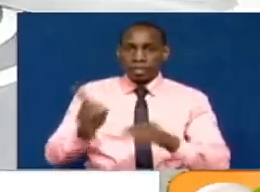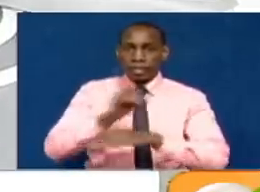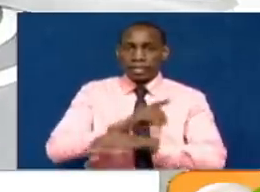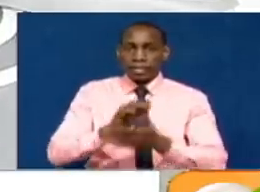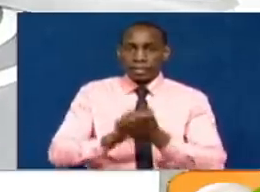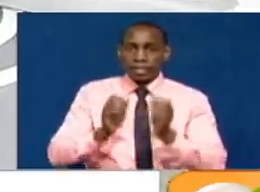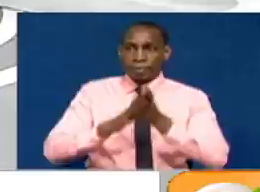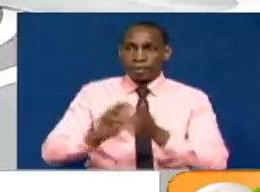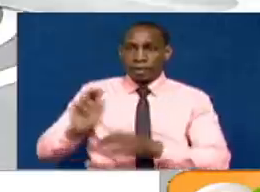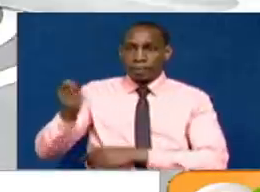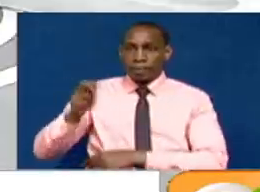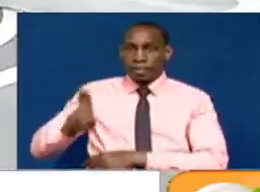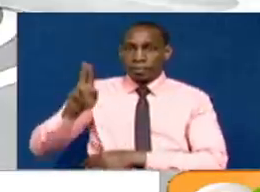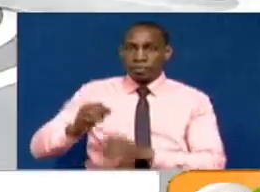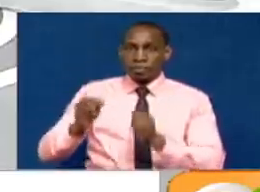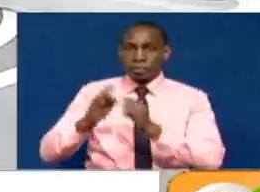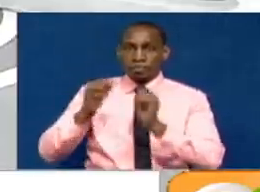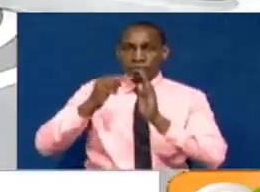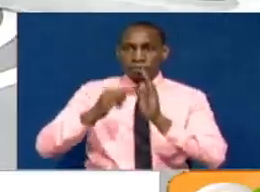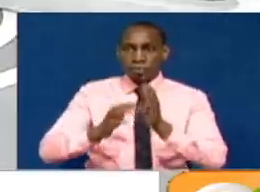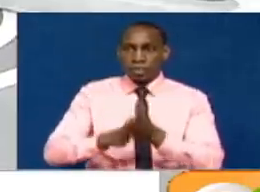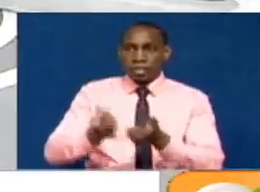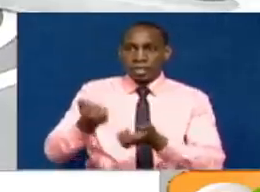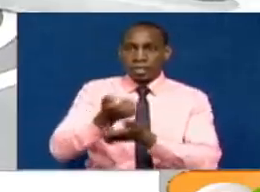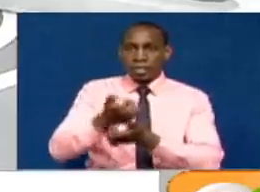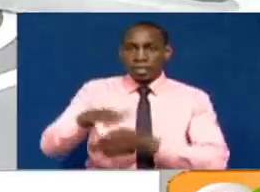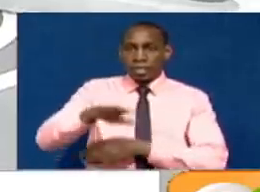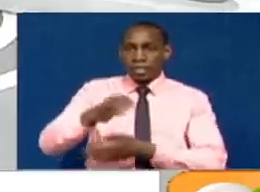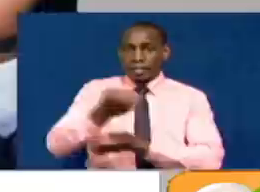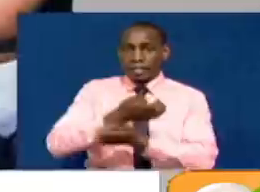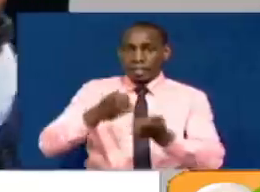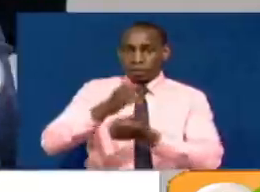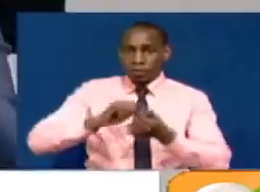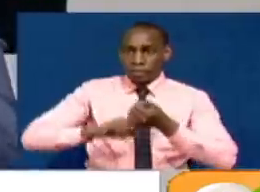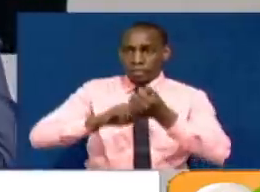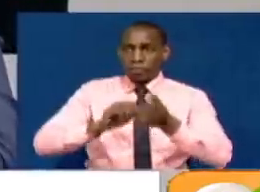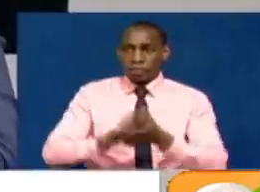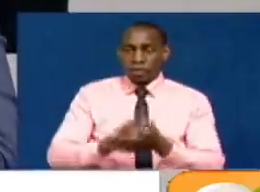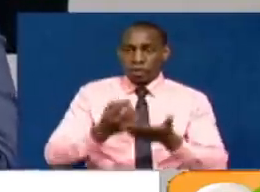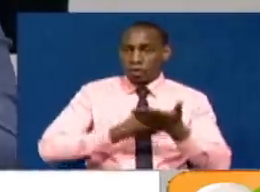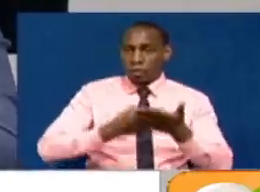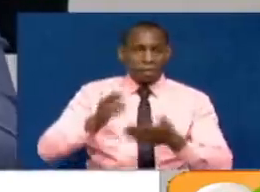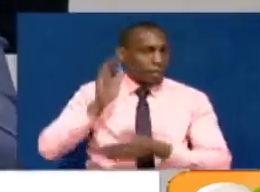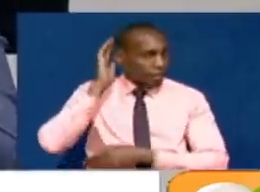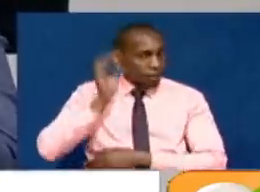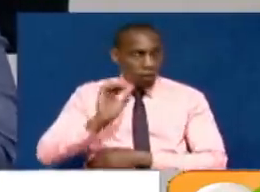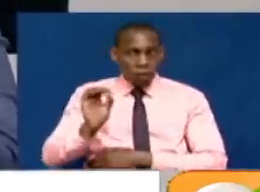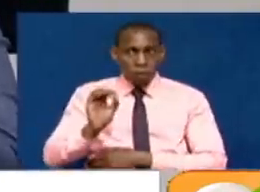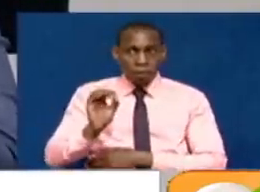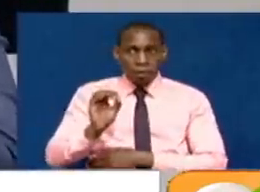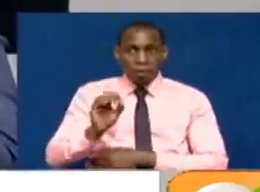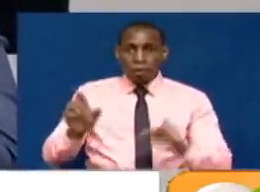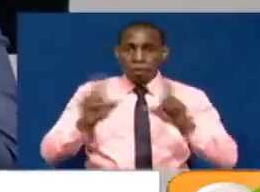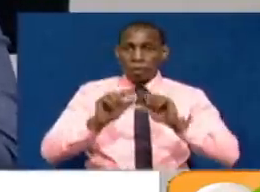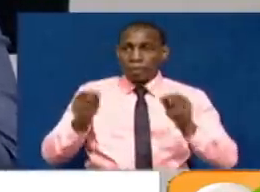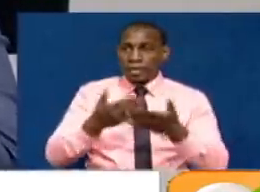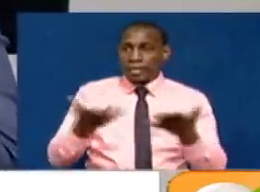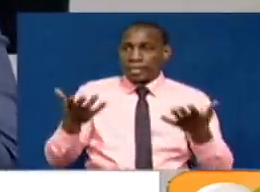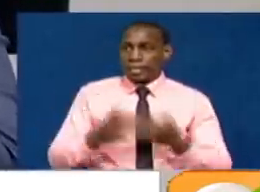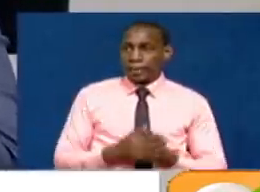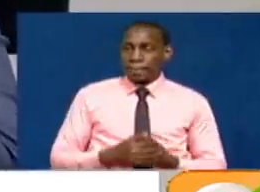13 areas that will be targeted for economic stimulus. The whole of this week, I've not heard anything being said about